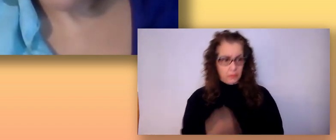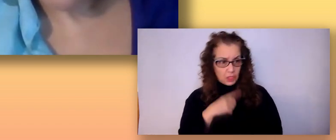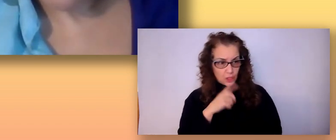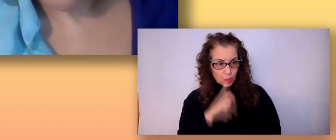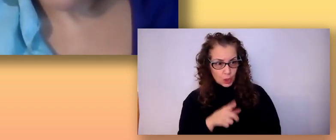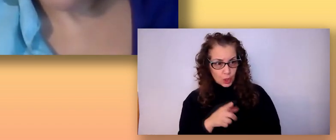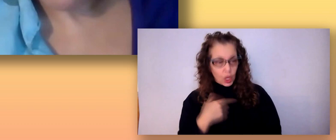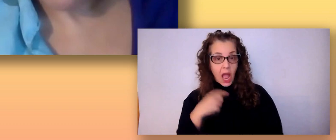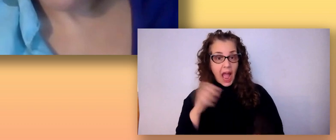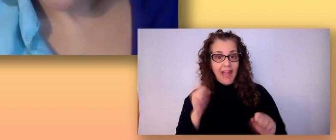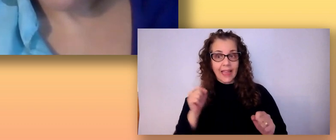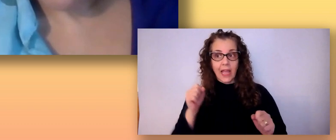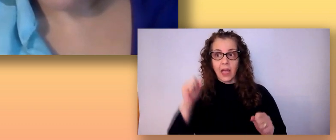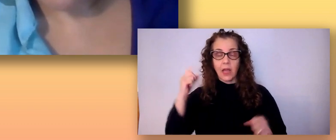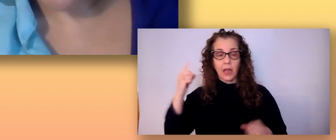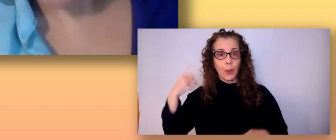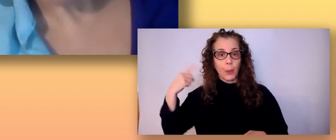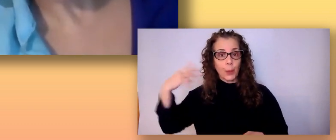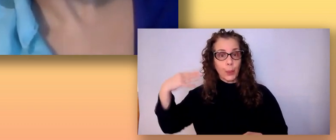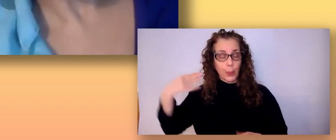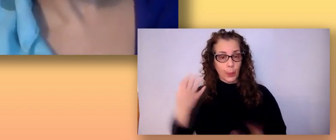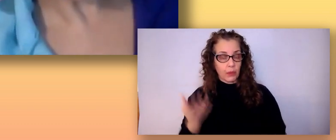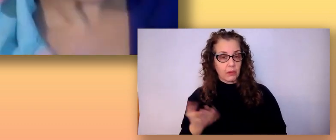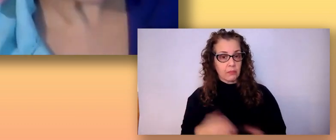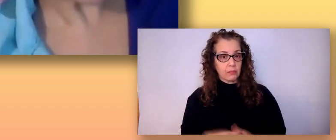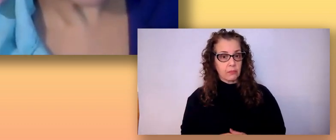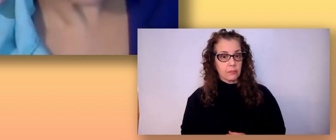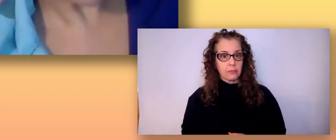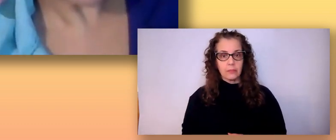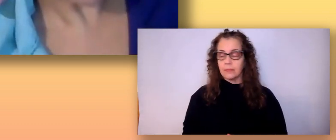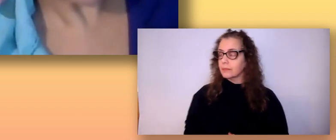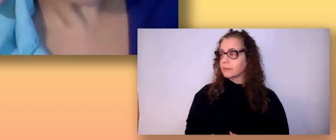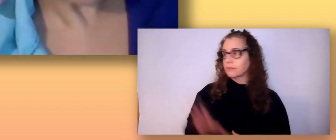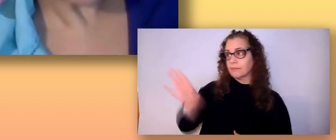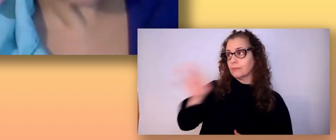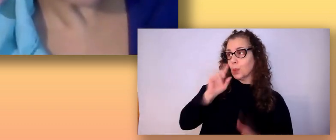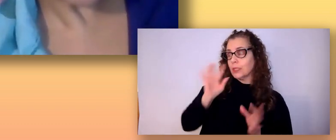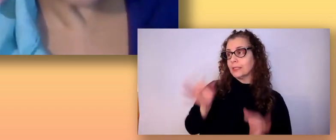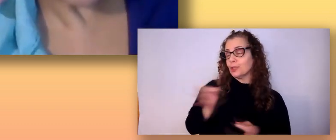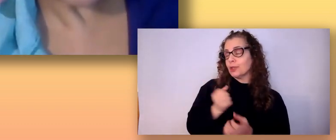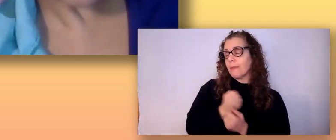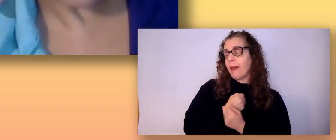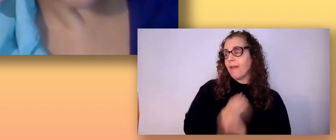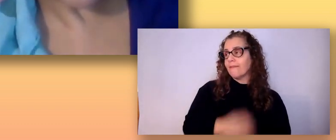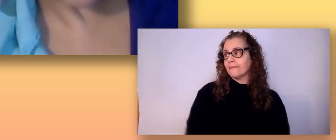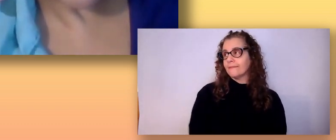Because I can flip on the fan if you... Your choice, love.